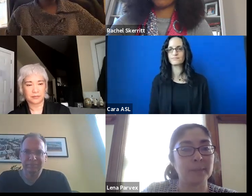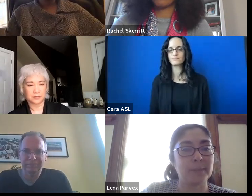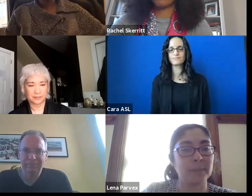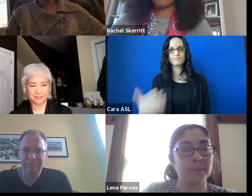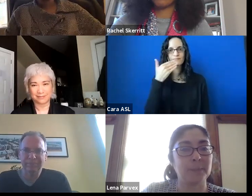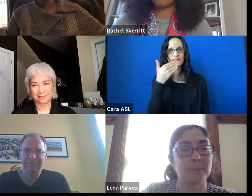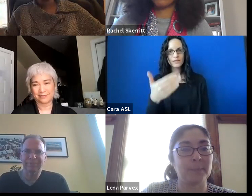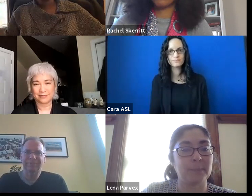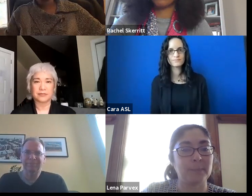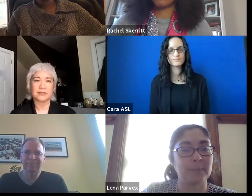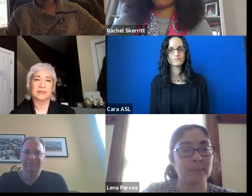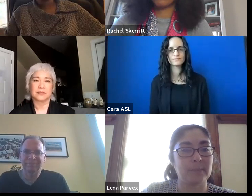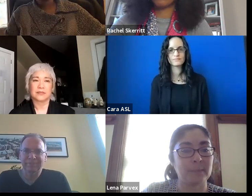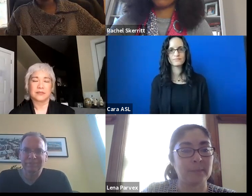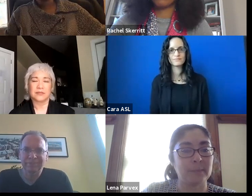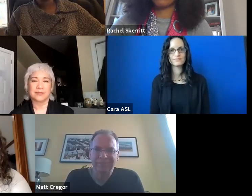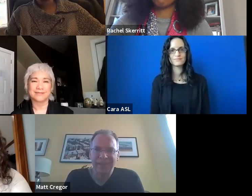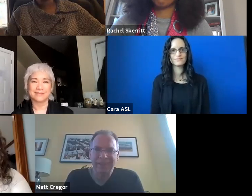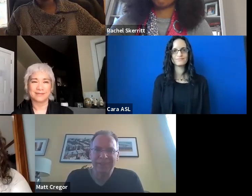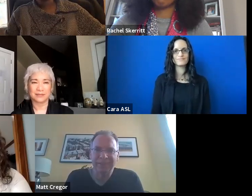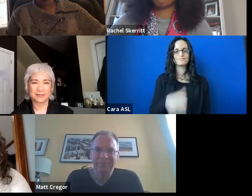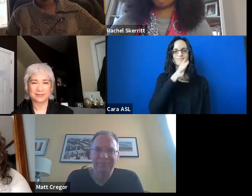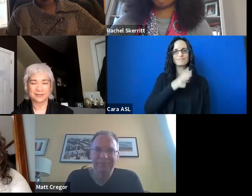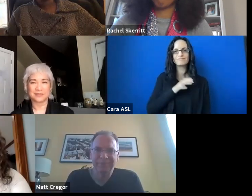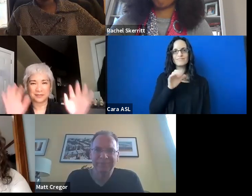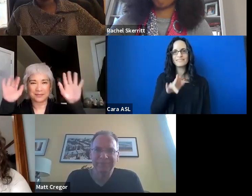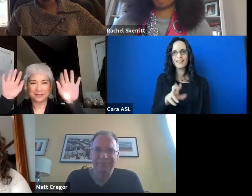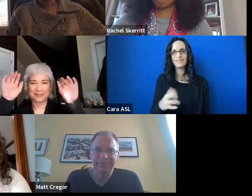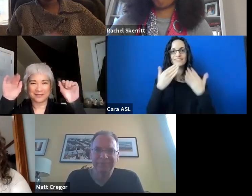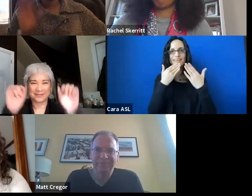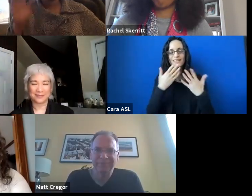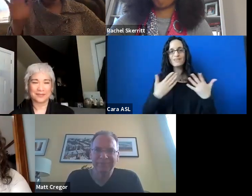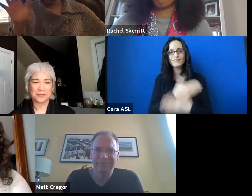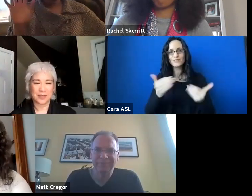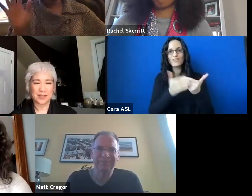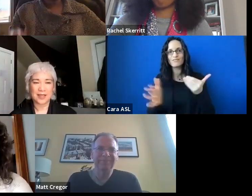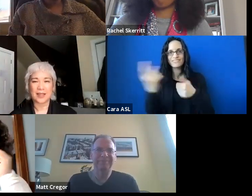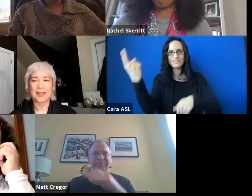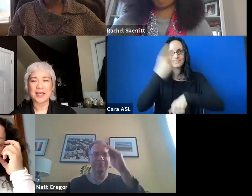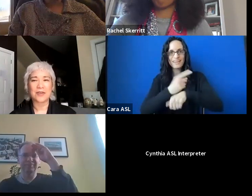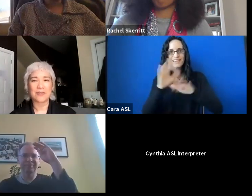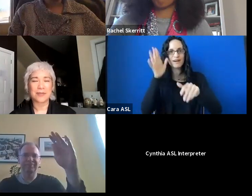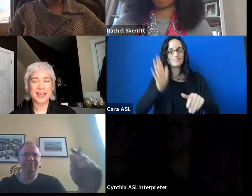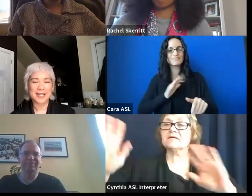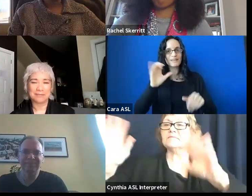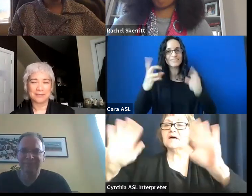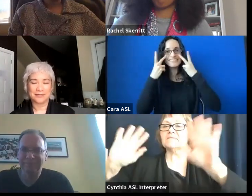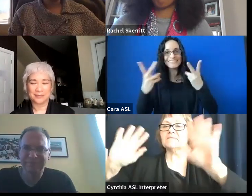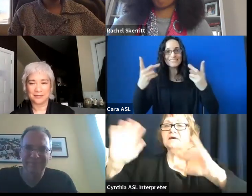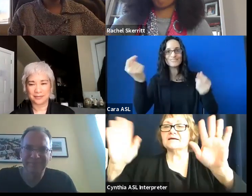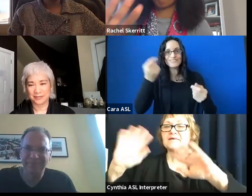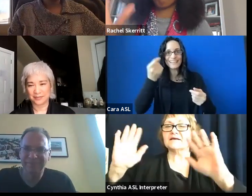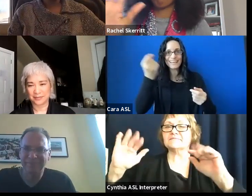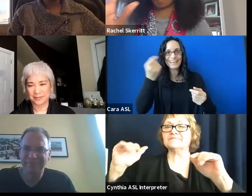Thank you. Thank you. Have a good rest of the day, folks. Yep. Bye. See you all Tuesday. See you, everybody.